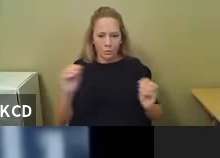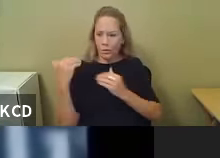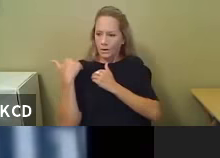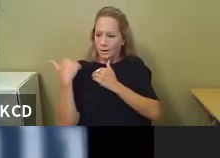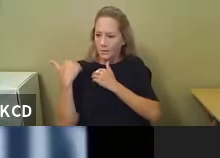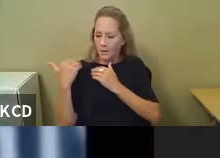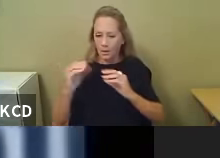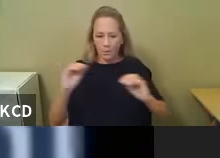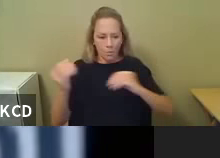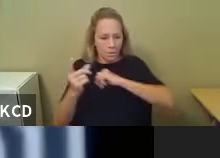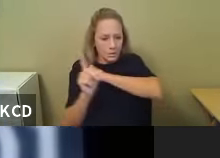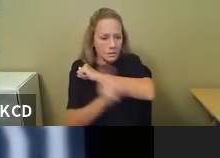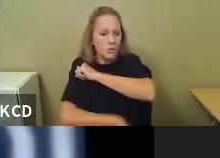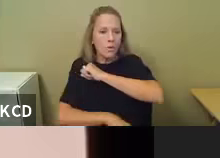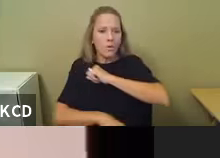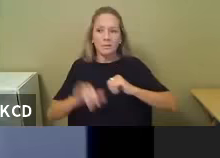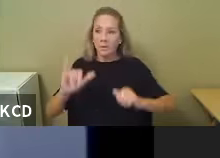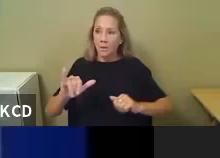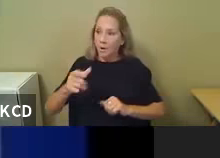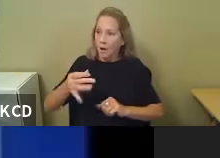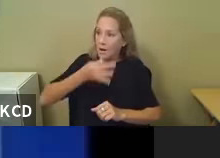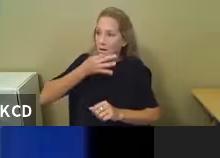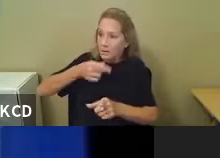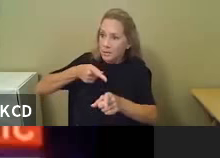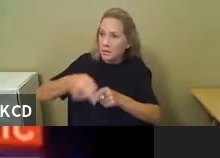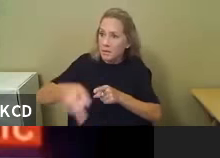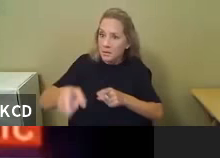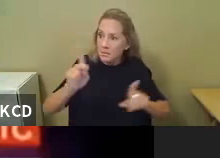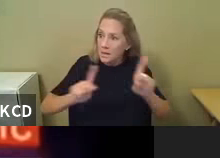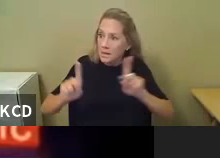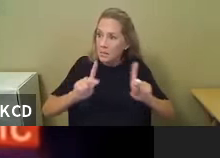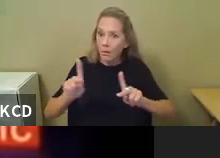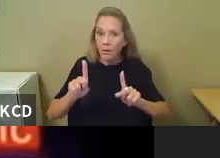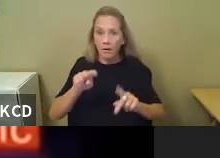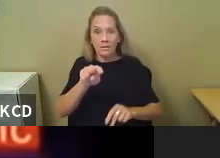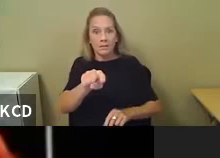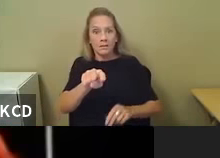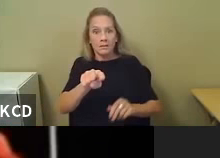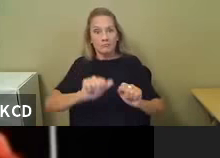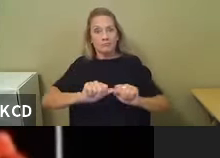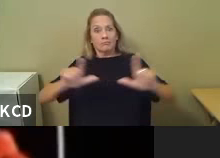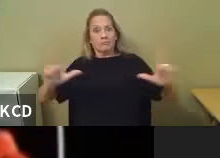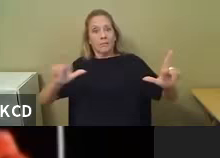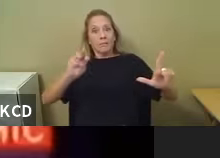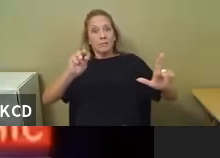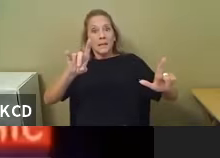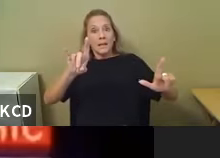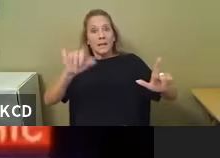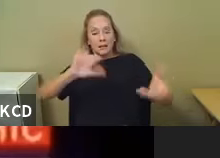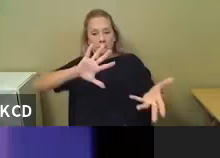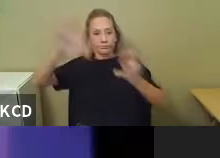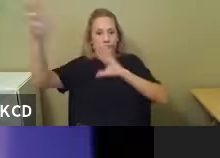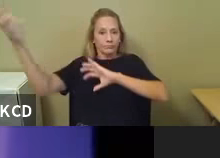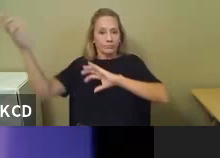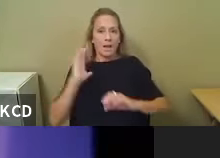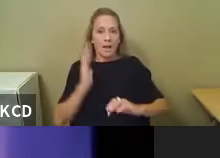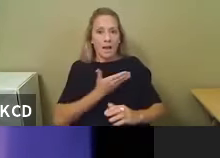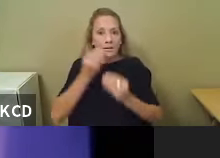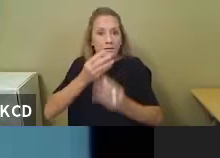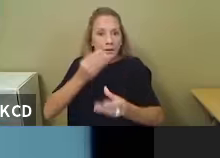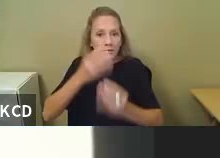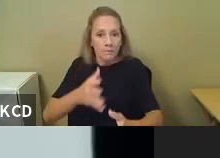recourse. So-called experts ordained by the media who weave a web of spin, misinformation, and